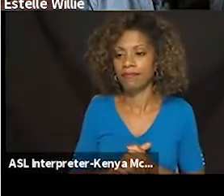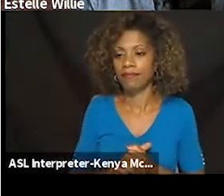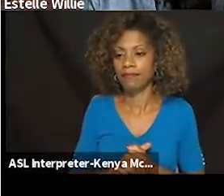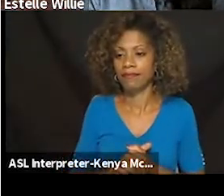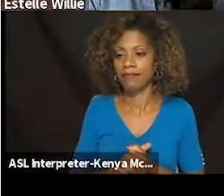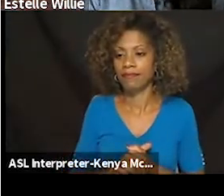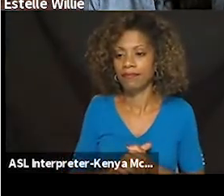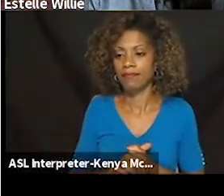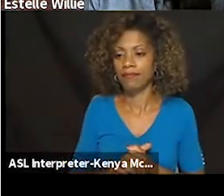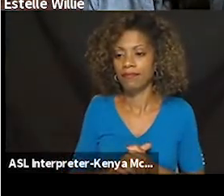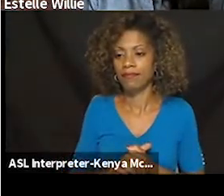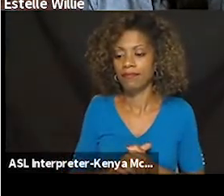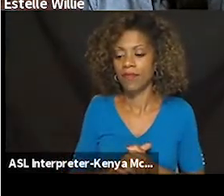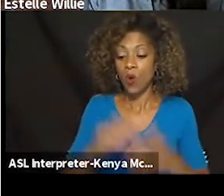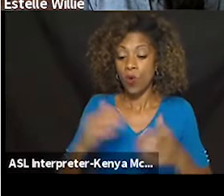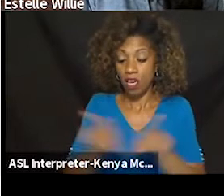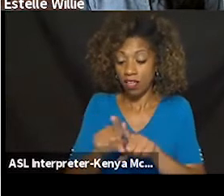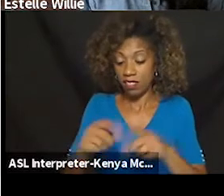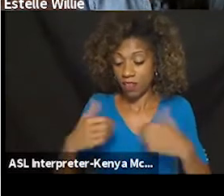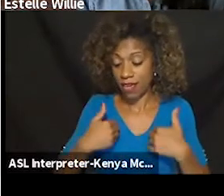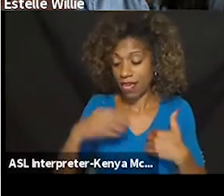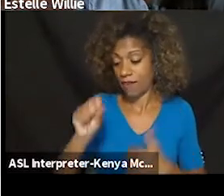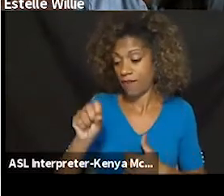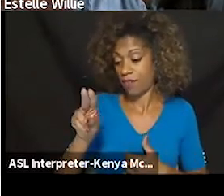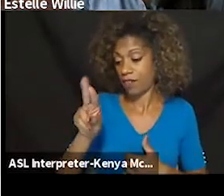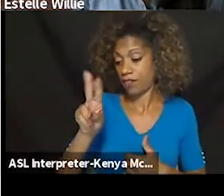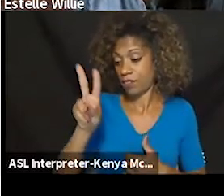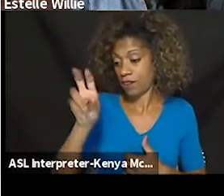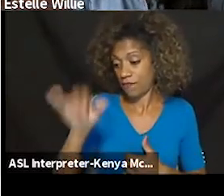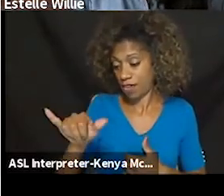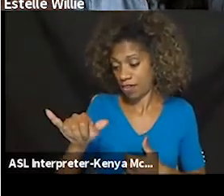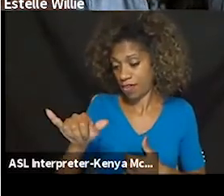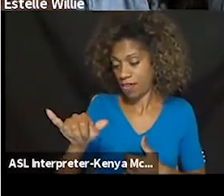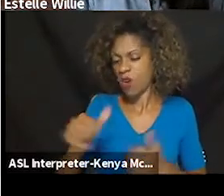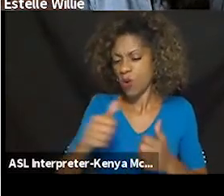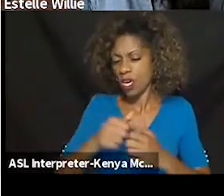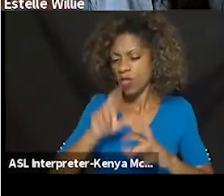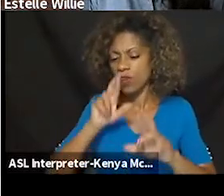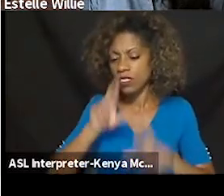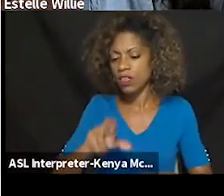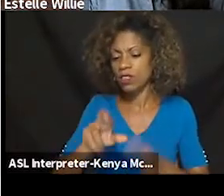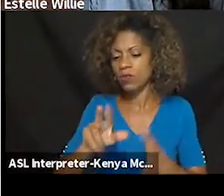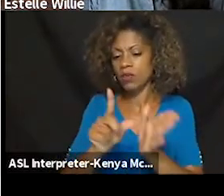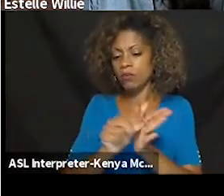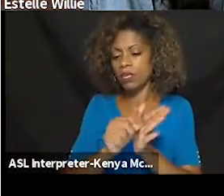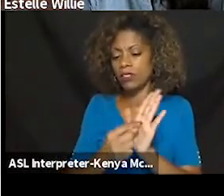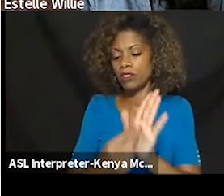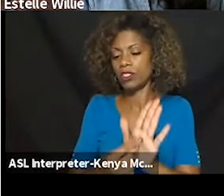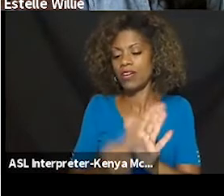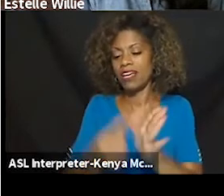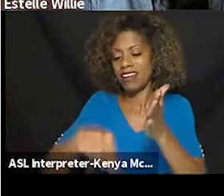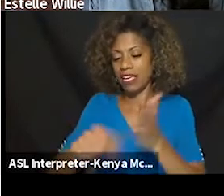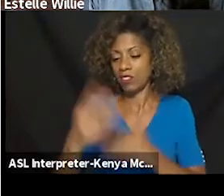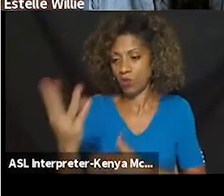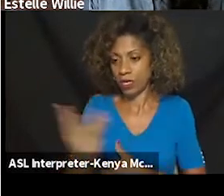results of the second wave of this survey next Wednesday. So look out for that. But really thinking through parents' attitudes